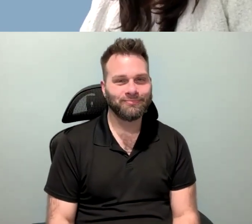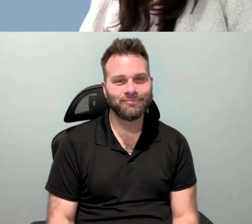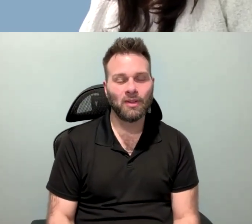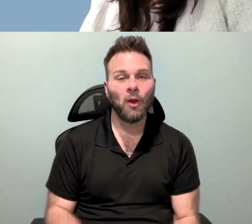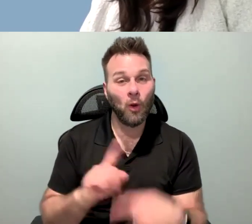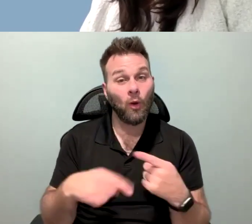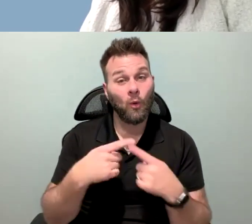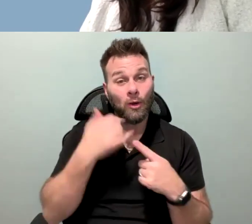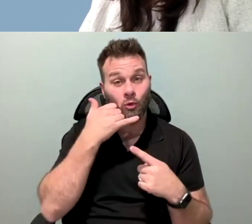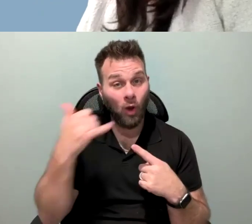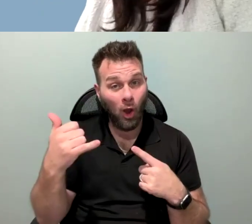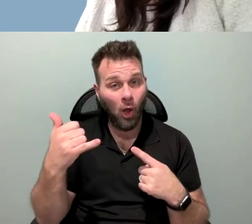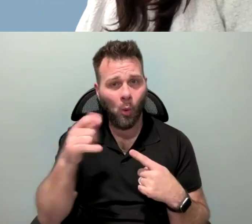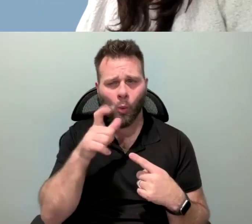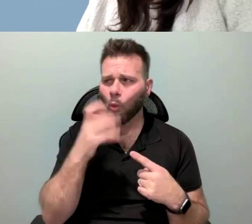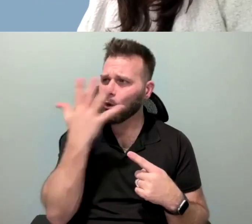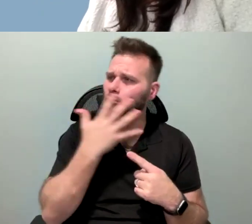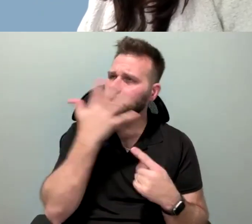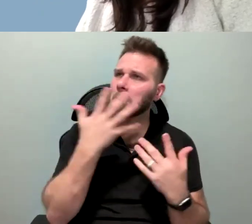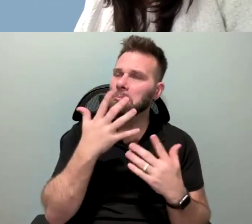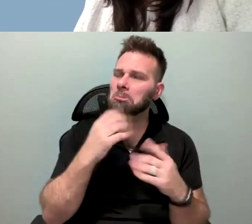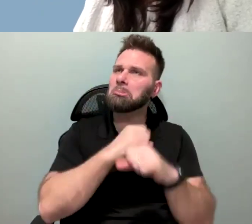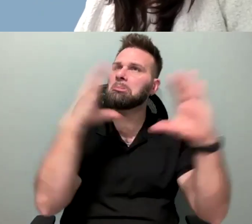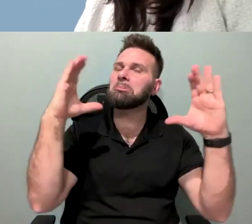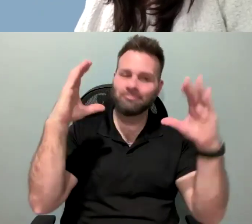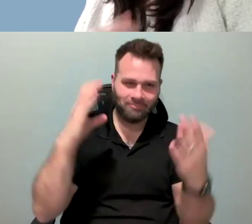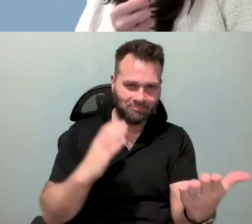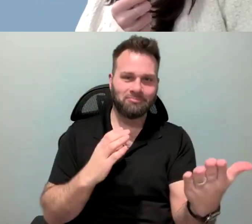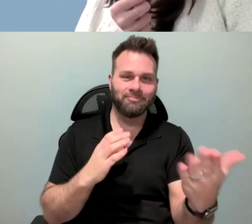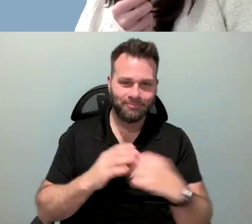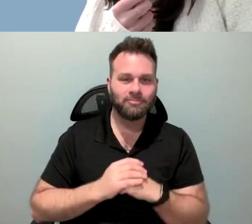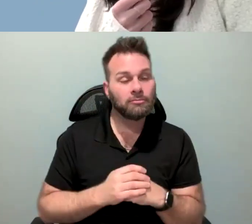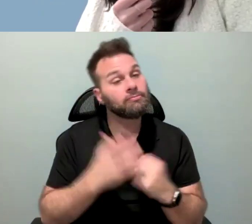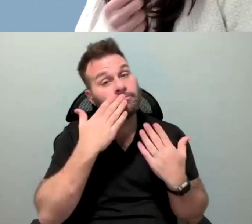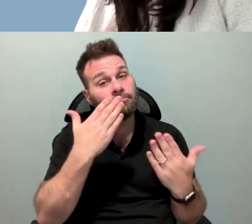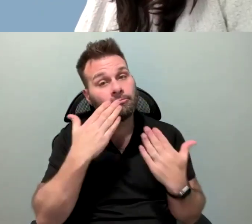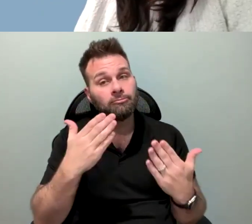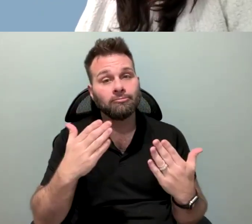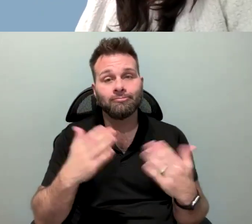when you call MOD. Definitely. All right. Thank you, everyone.